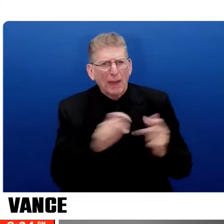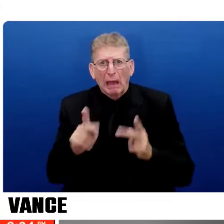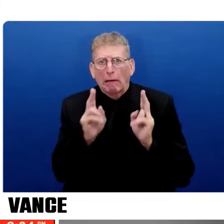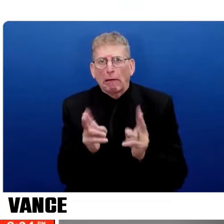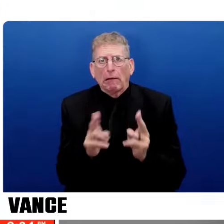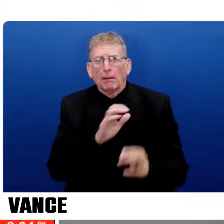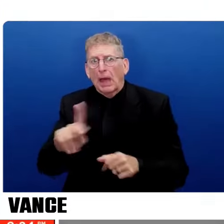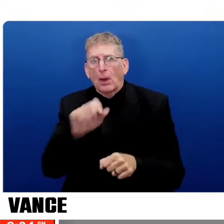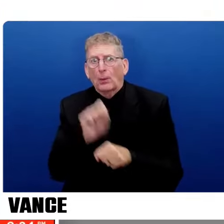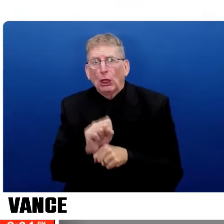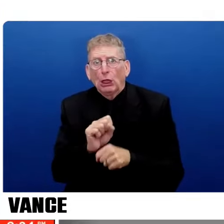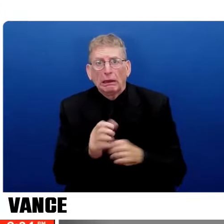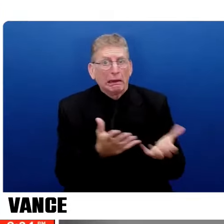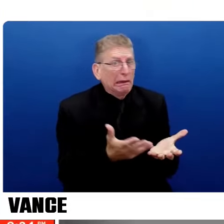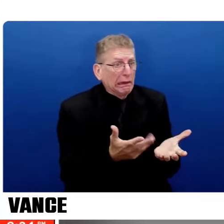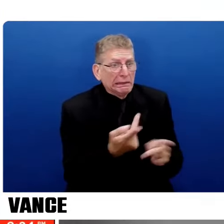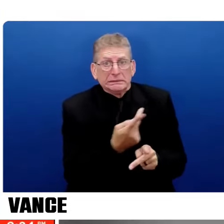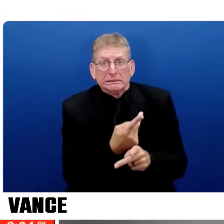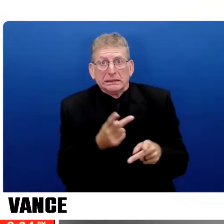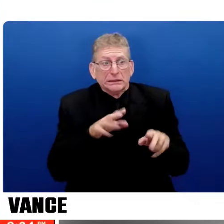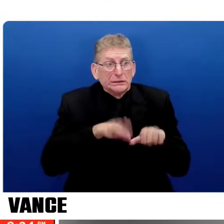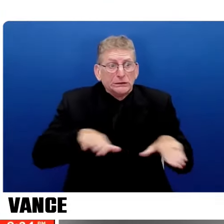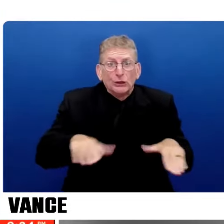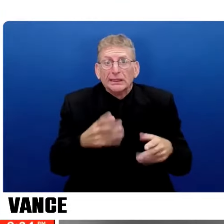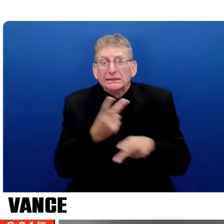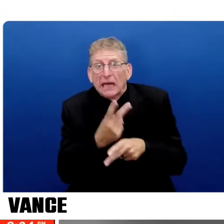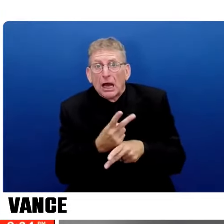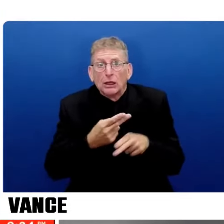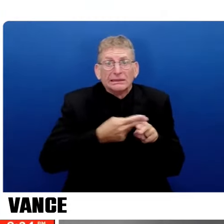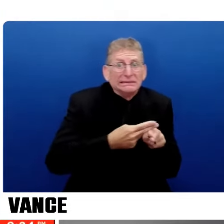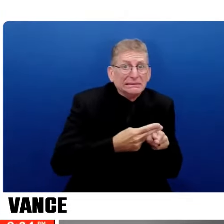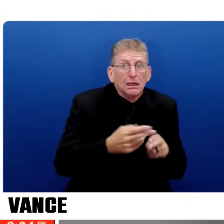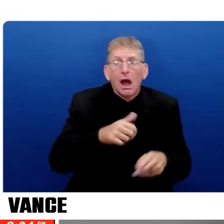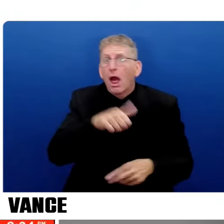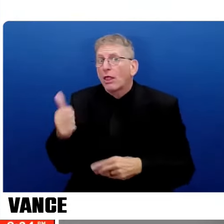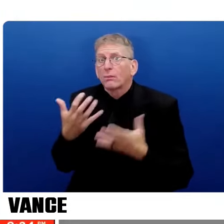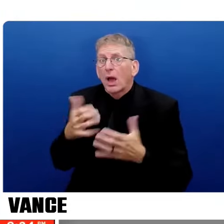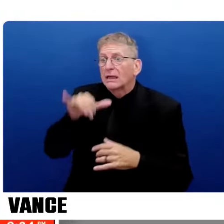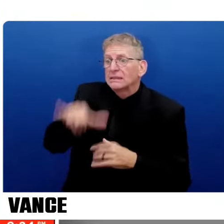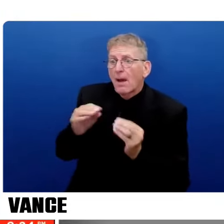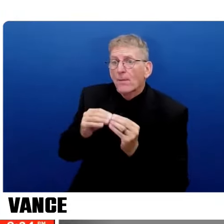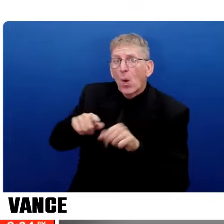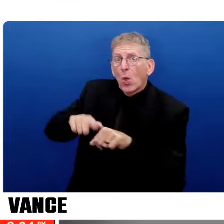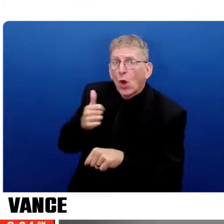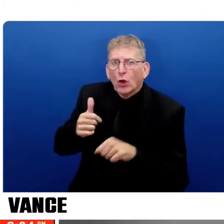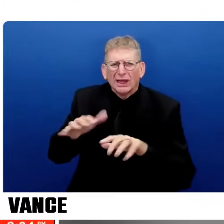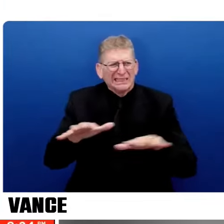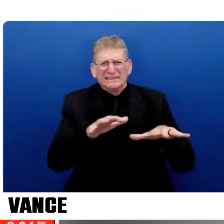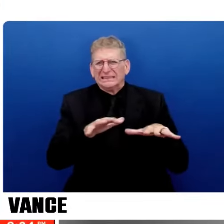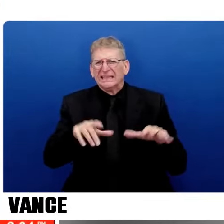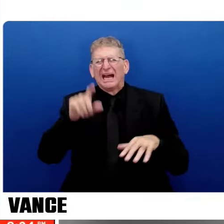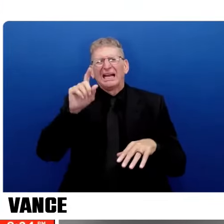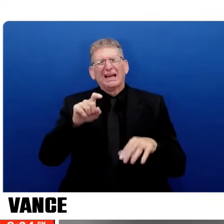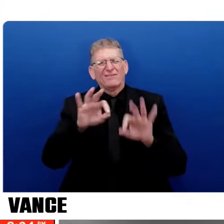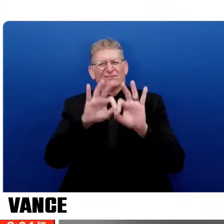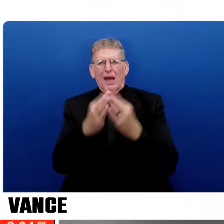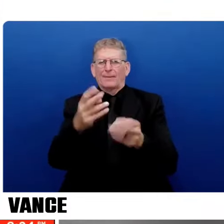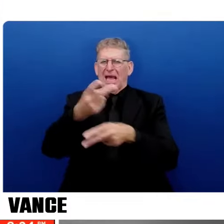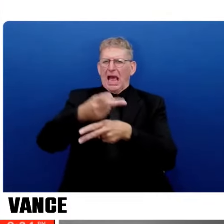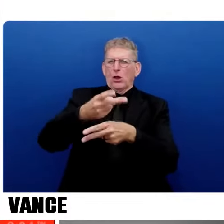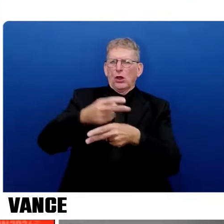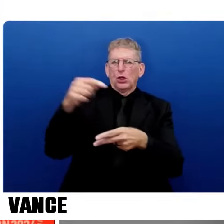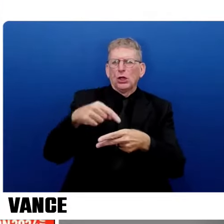We should have a family care model that makes choice possible. And I think this is a very important substantive difference between Donald Trump and